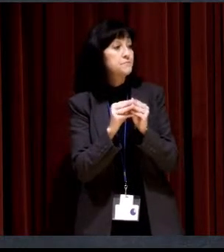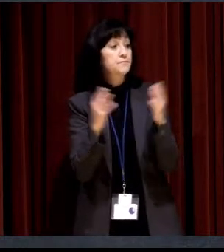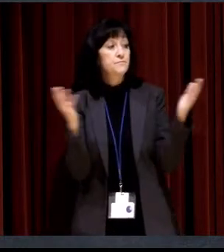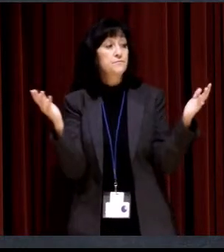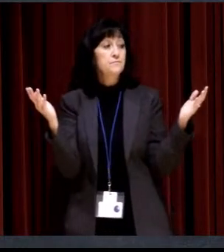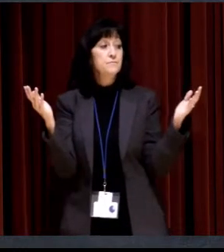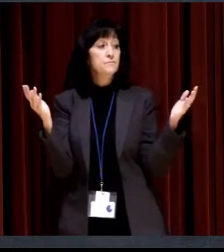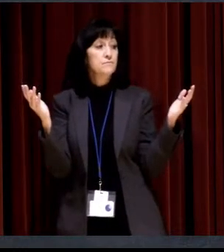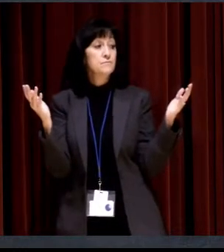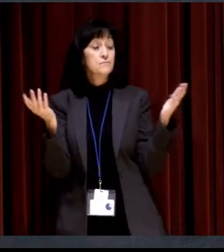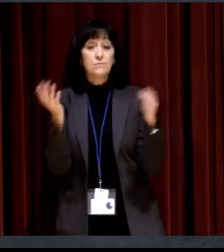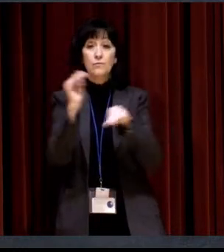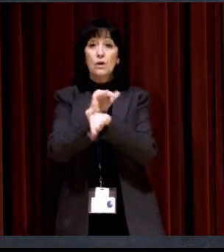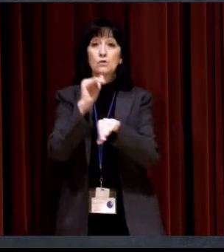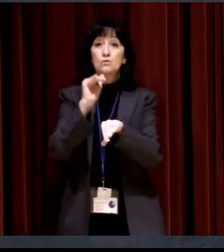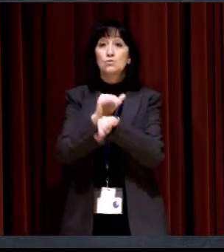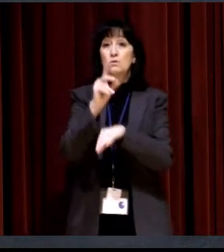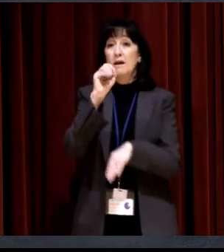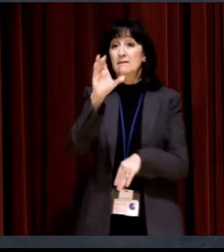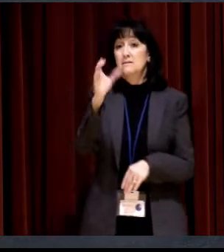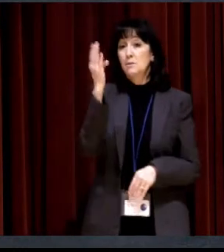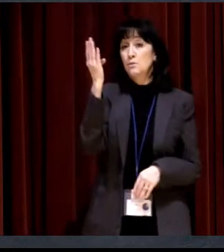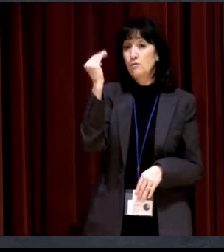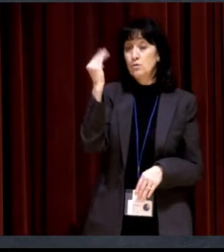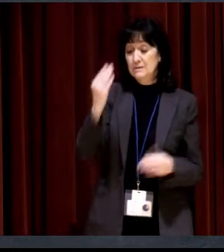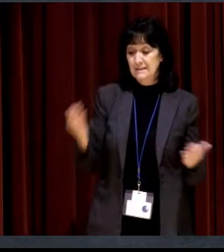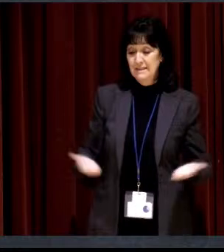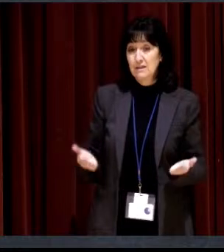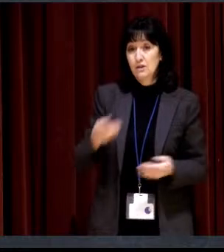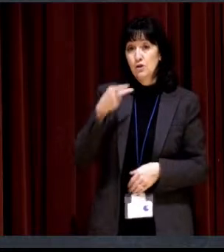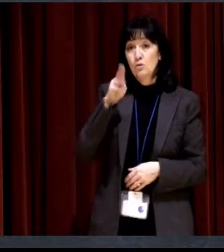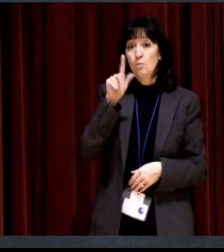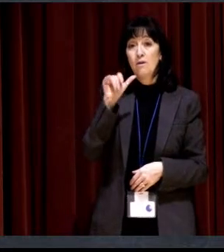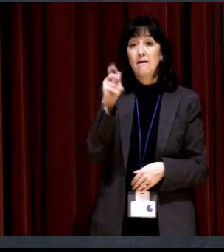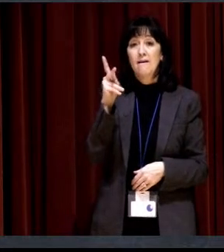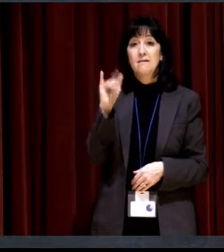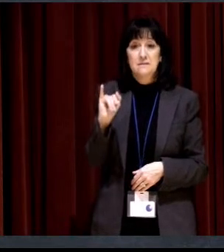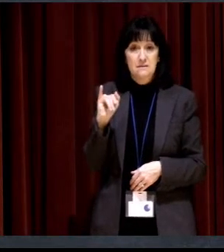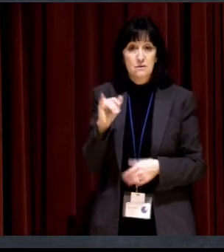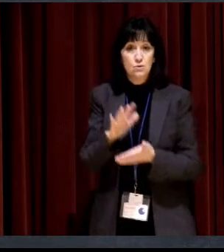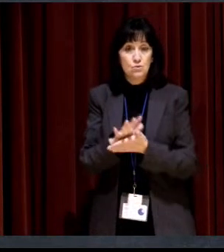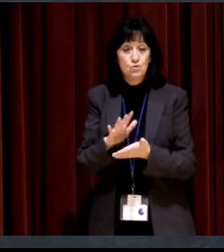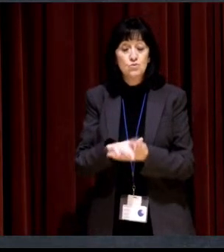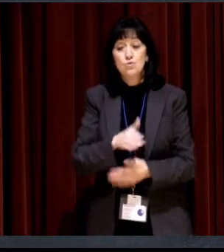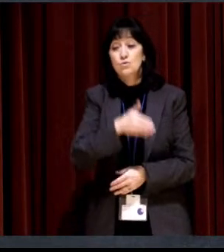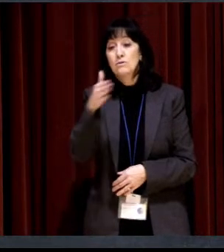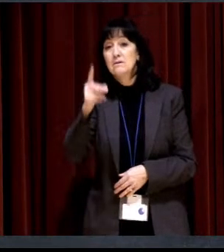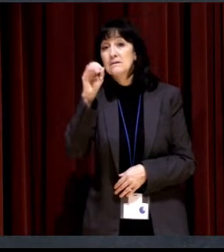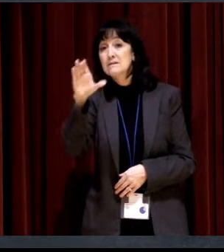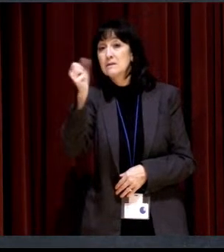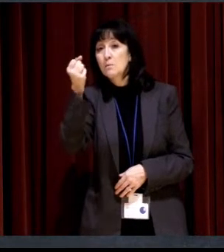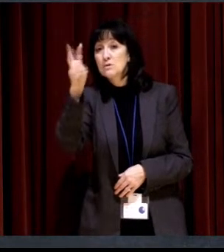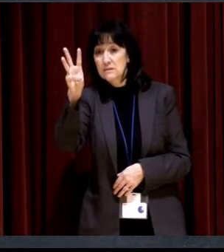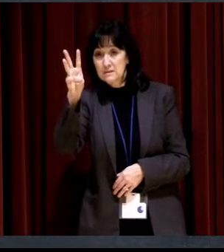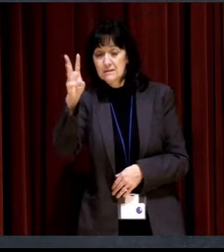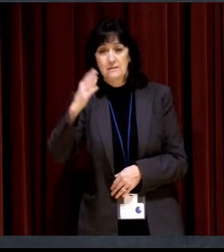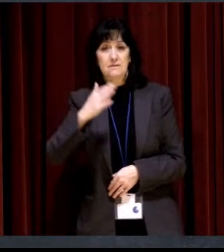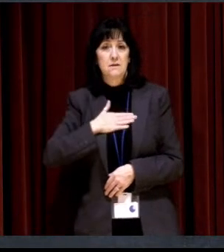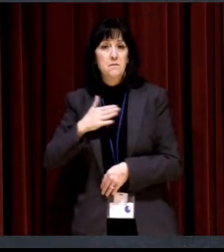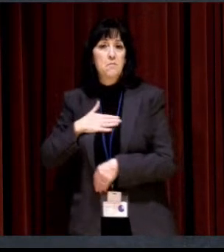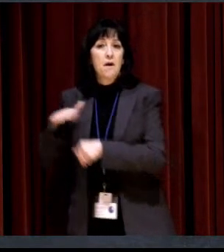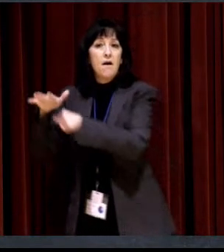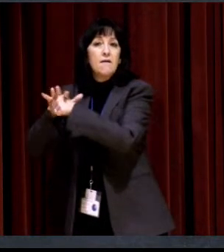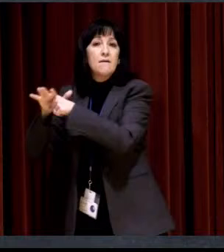So tonight's December 14th. We're here at Pulaski. December 16th, we're over at my neighborhood in